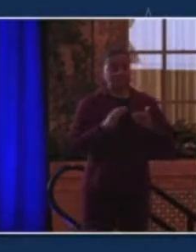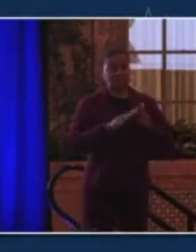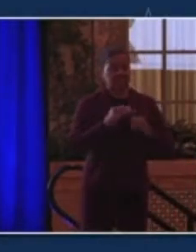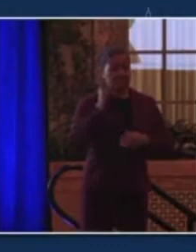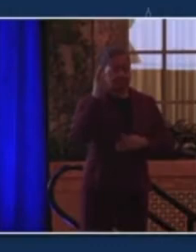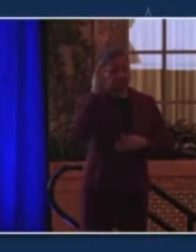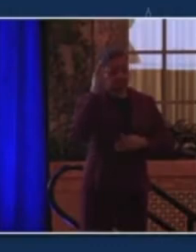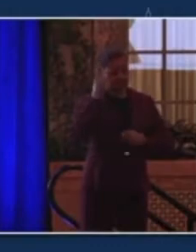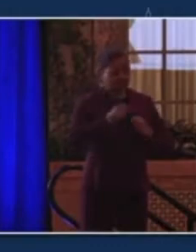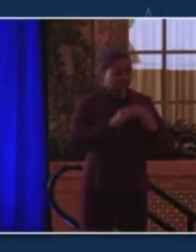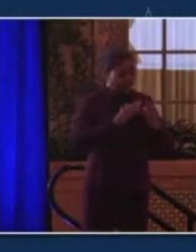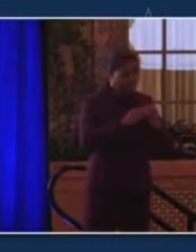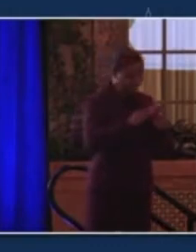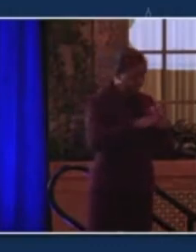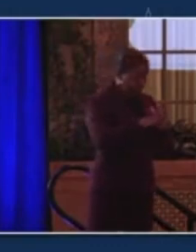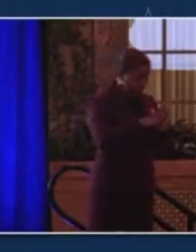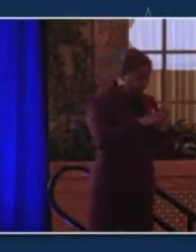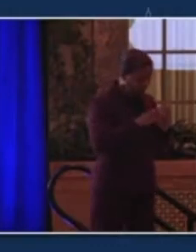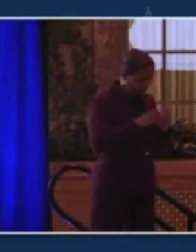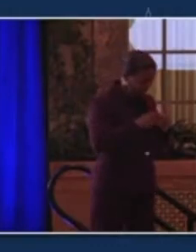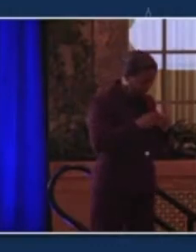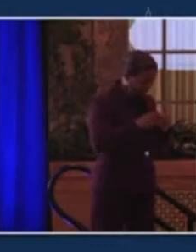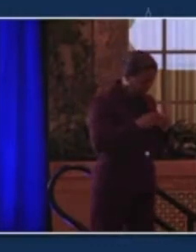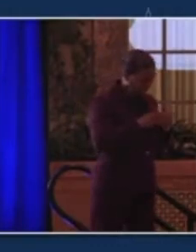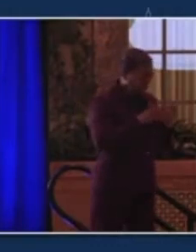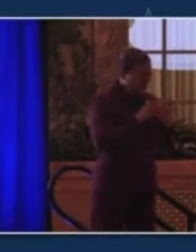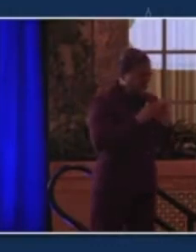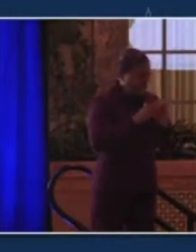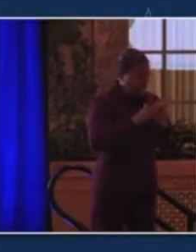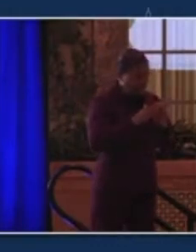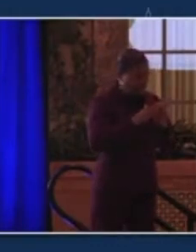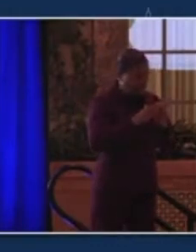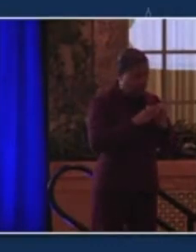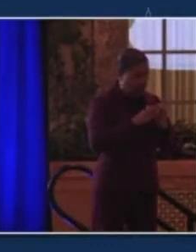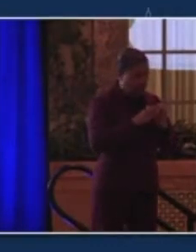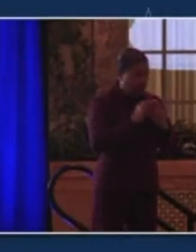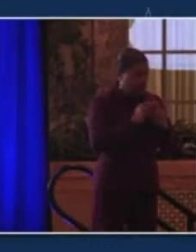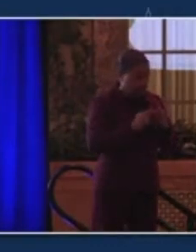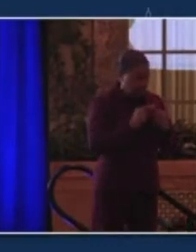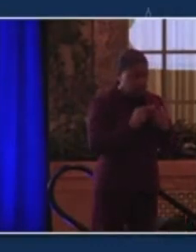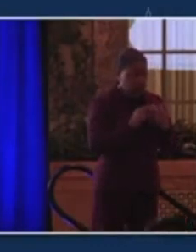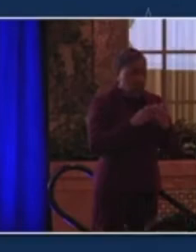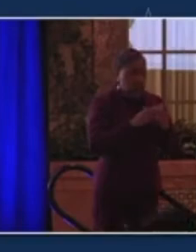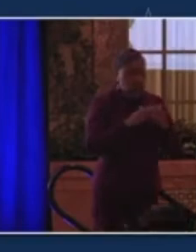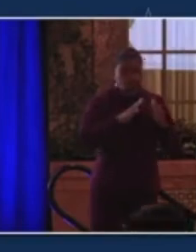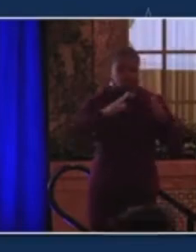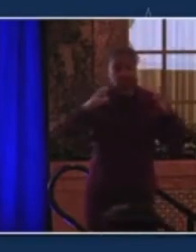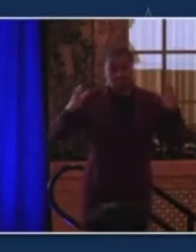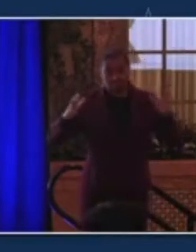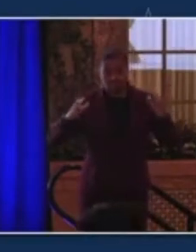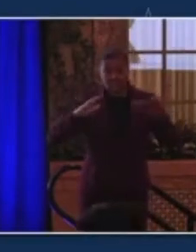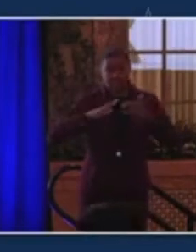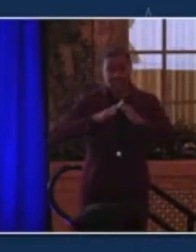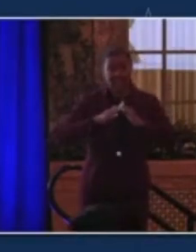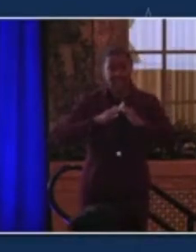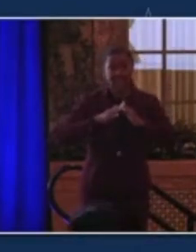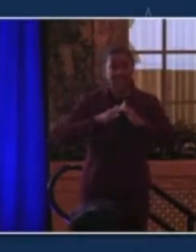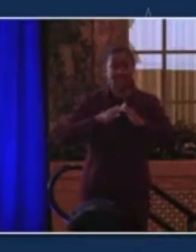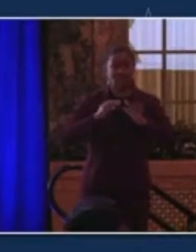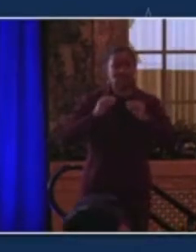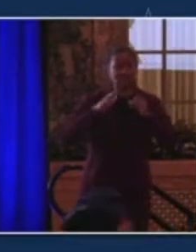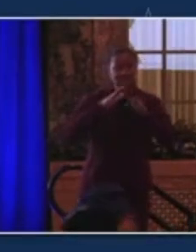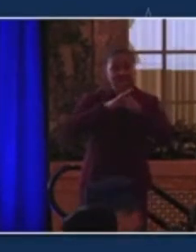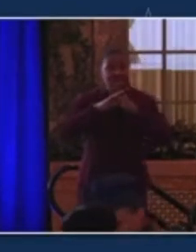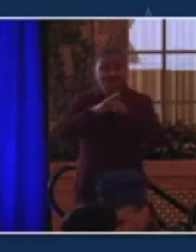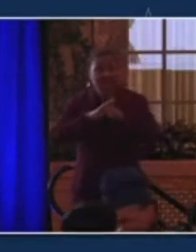the downtown development and the downtown elites to a city of neighborhood power, a